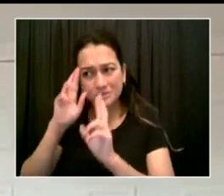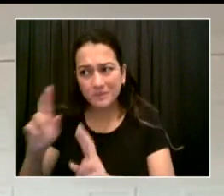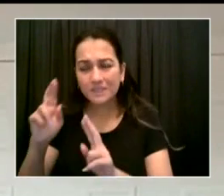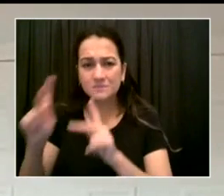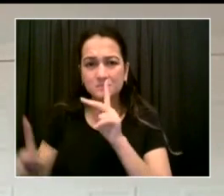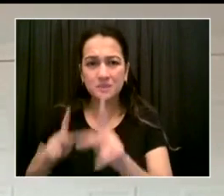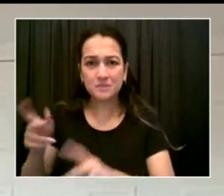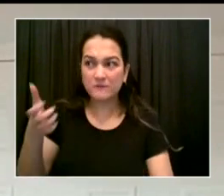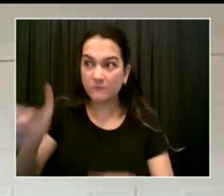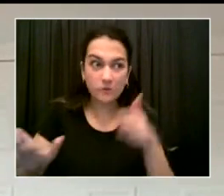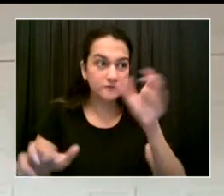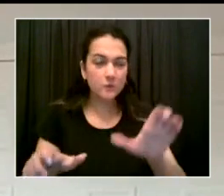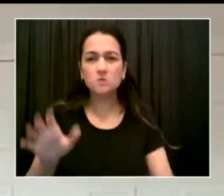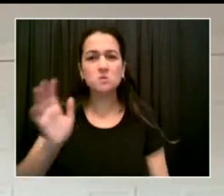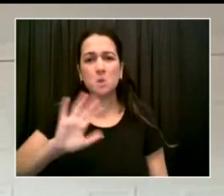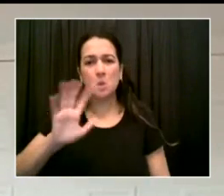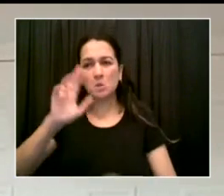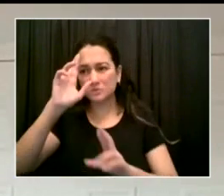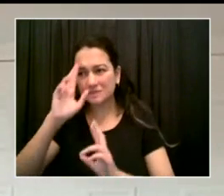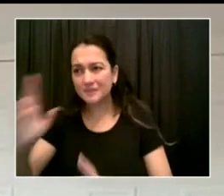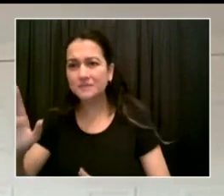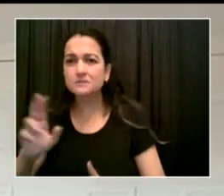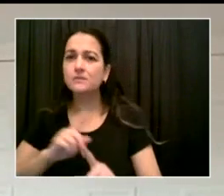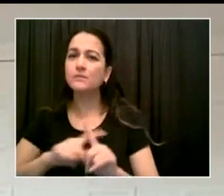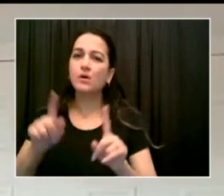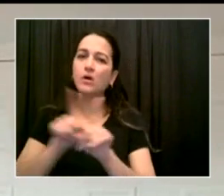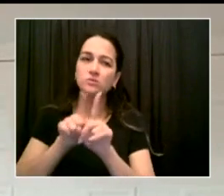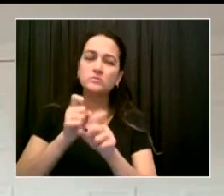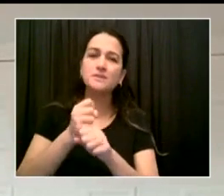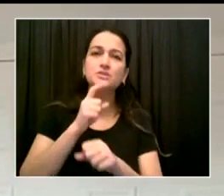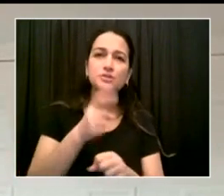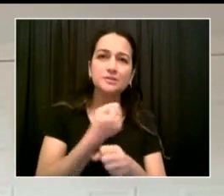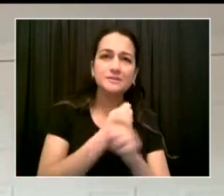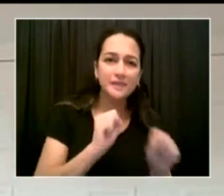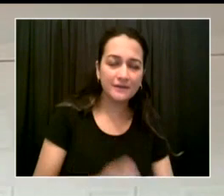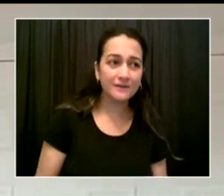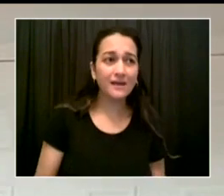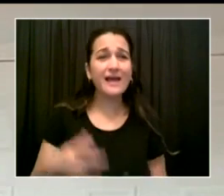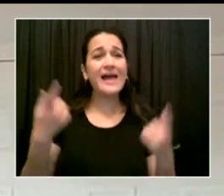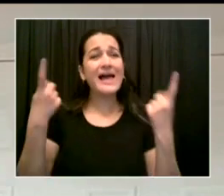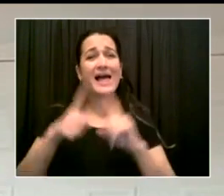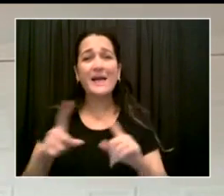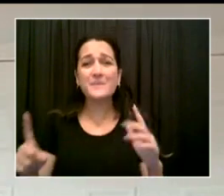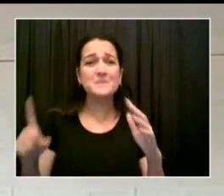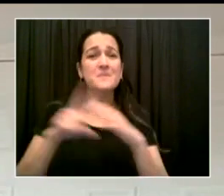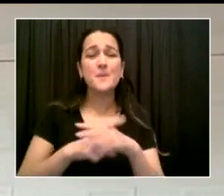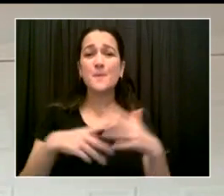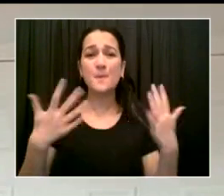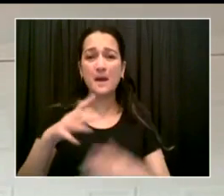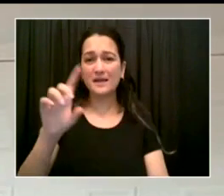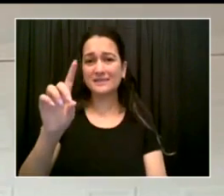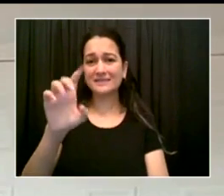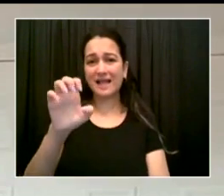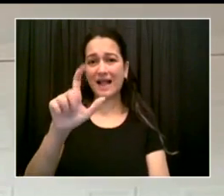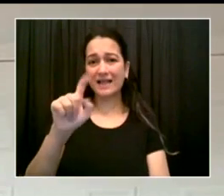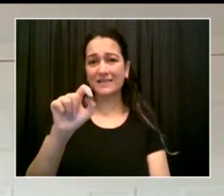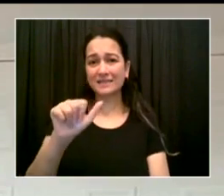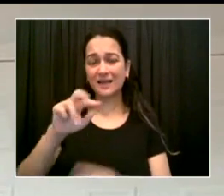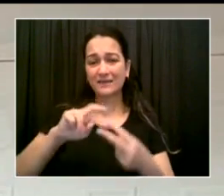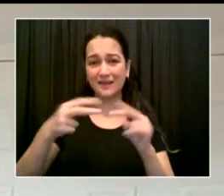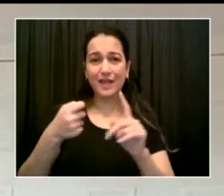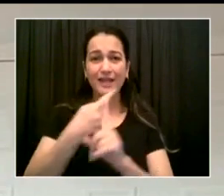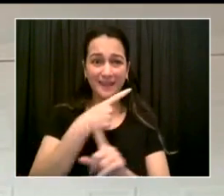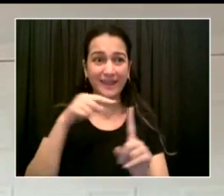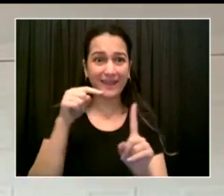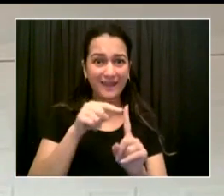and we can't defeat it with only 54% of New Yorkers vaccinated. As chair of the council's hospitals committee, I've spoken